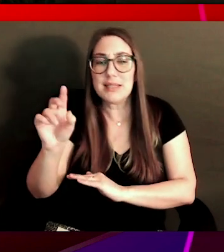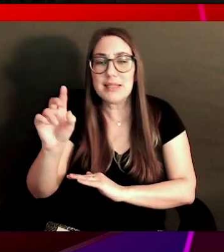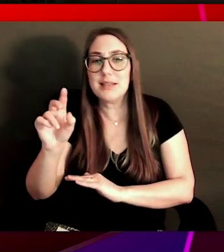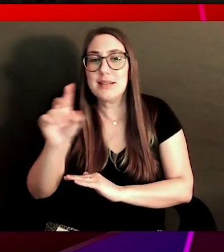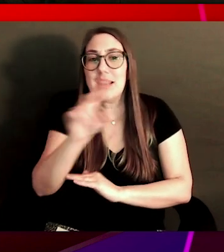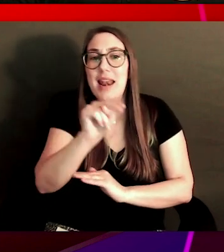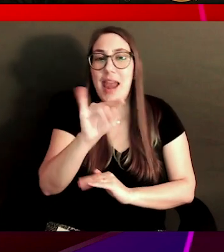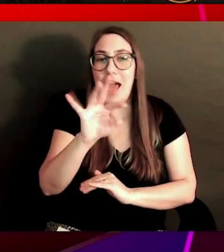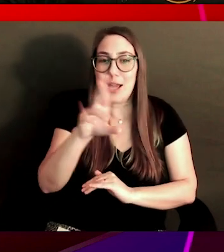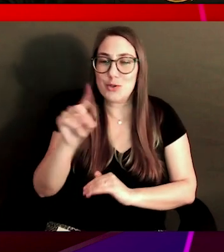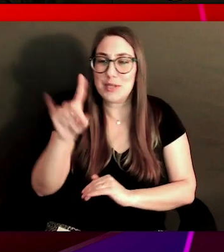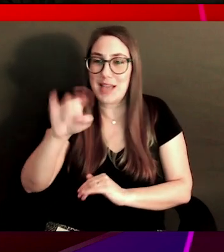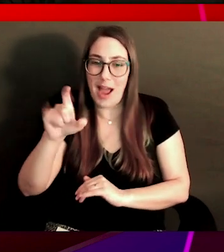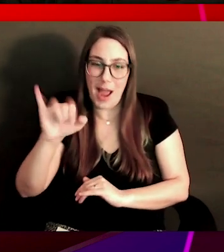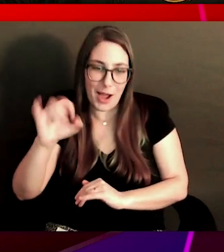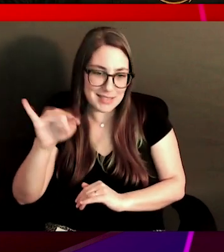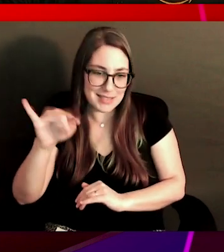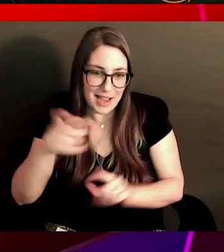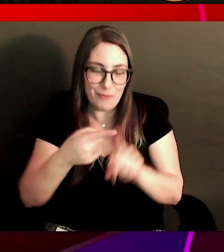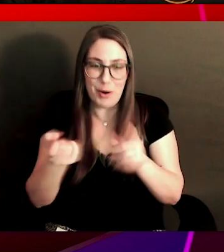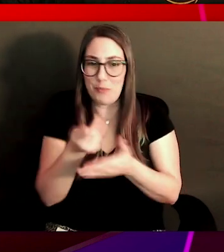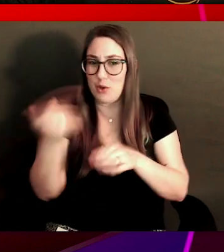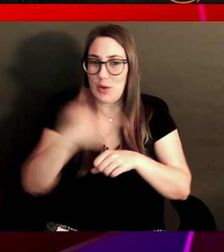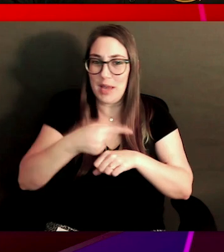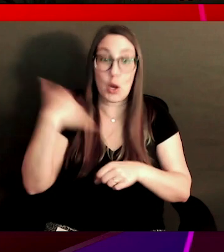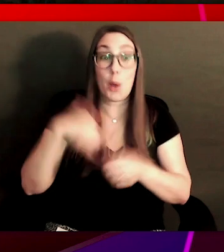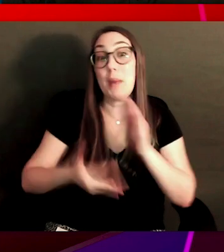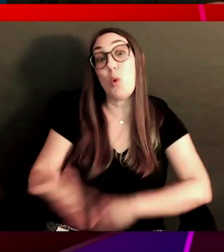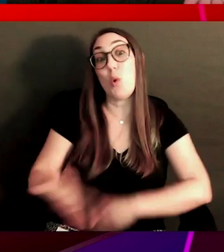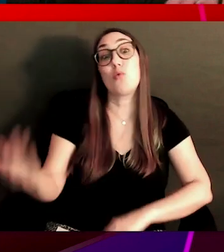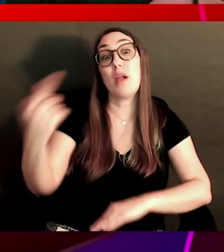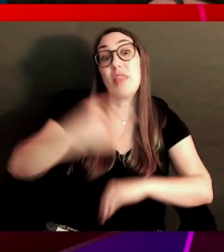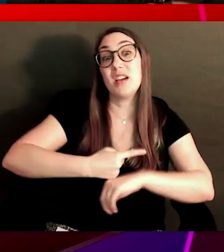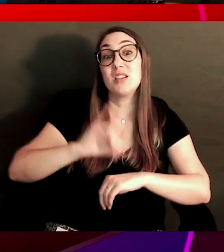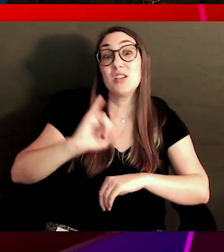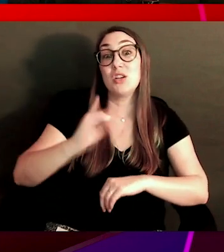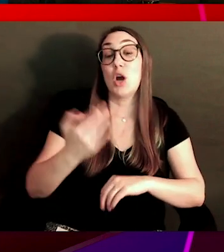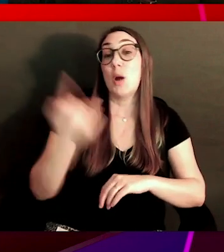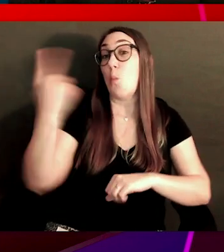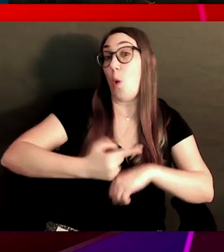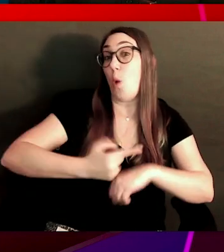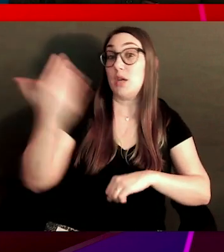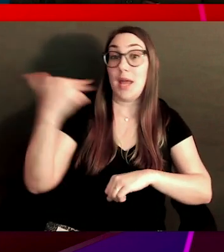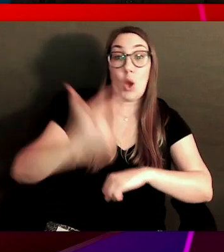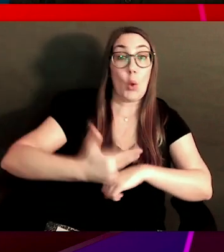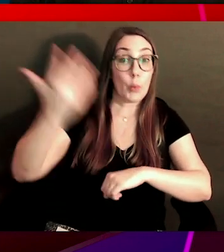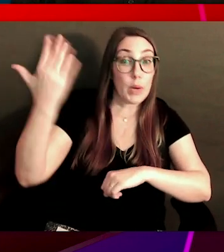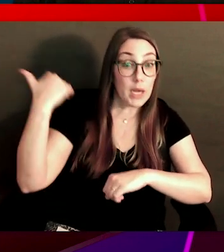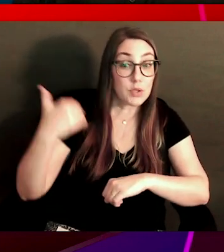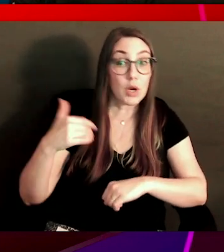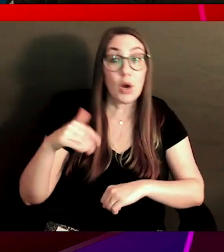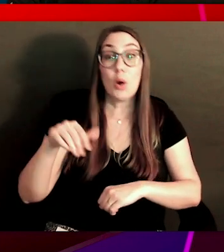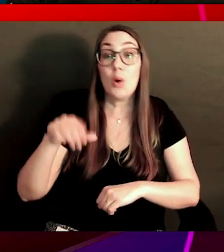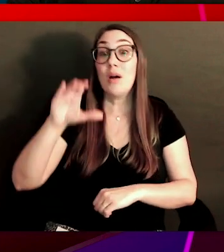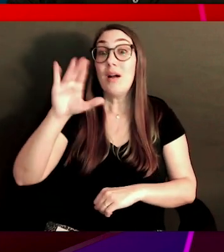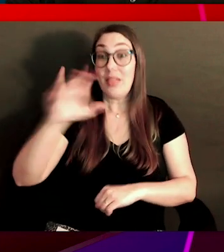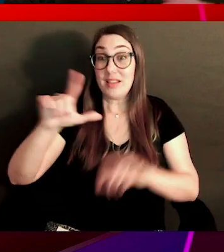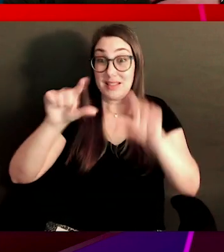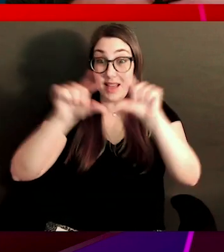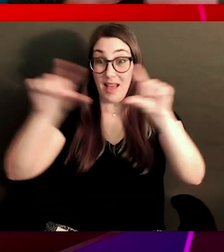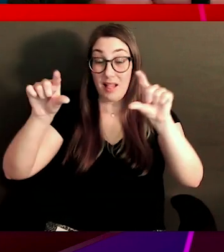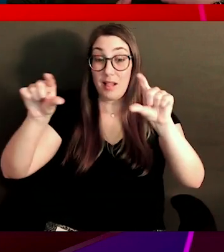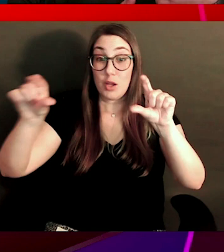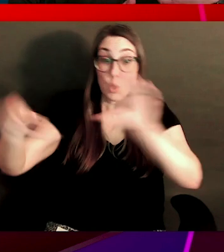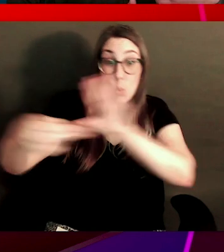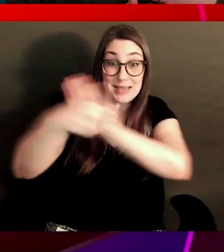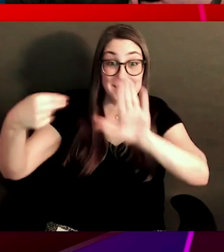say, you know, run this job, but maybe 1 day ago or 3 days ago? You can go ahead and tag this cell as a parameter, and when we go to